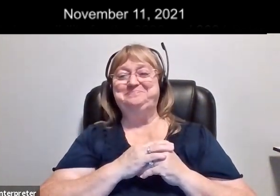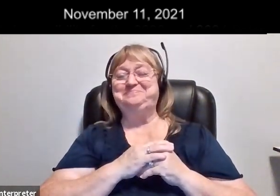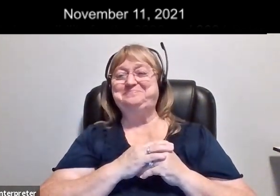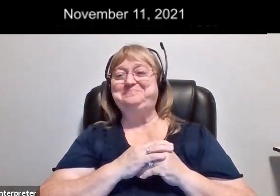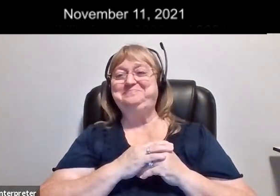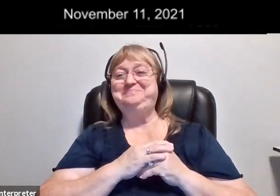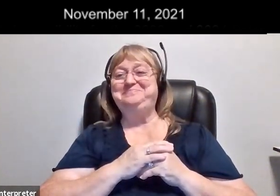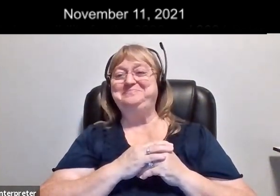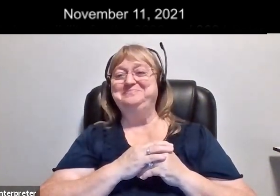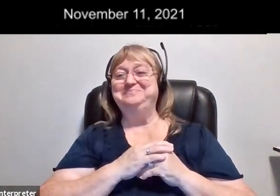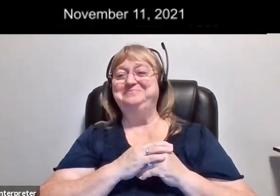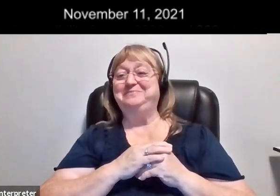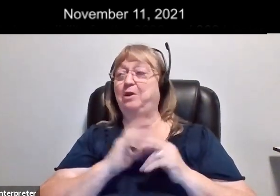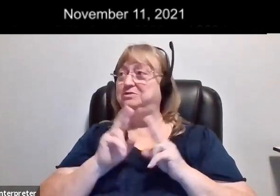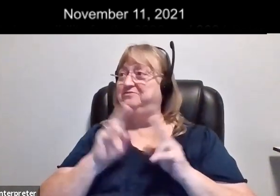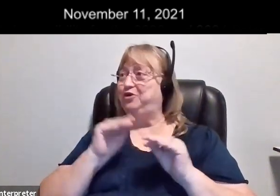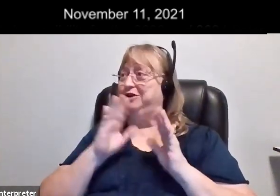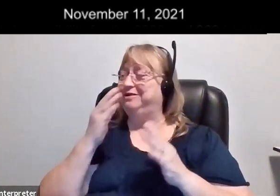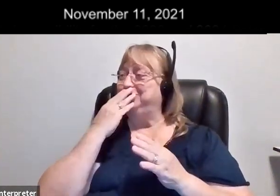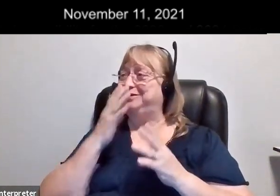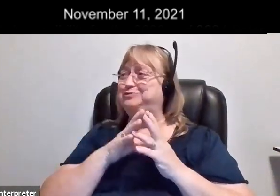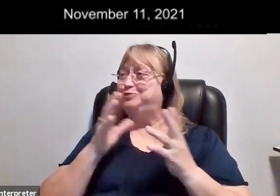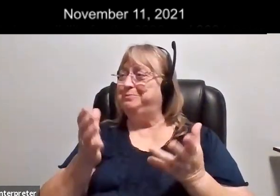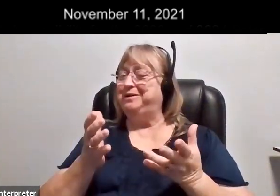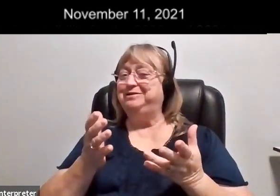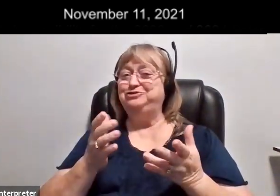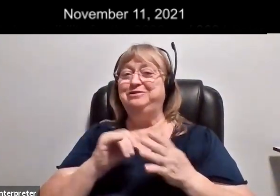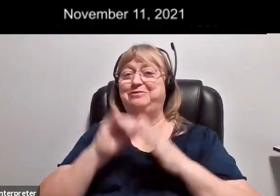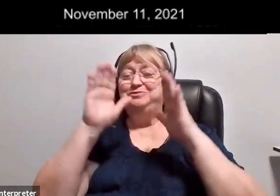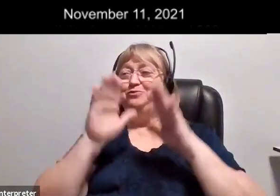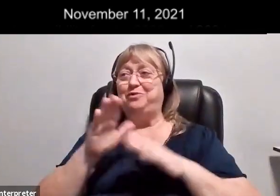It was very clear. Thank you so much for a fantastic presentation.